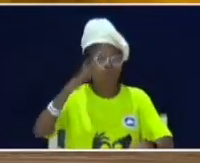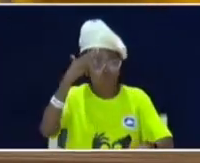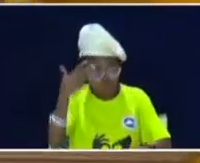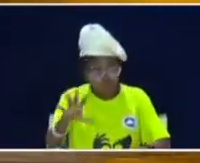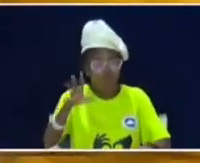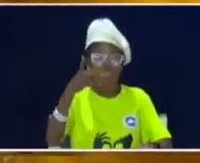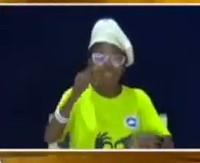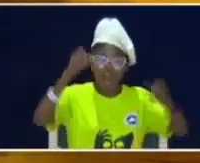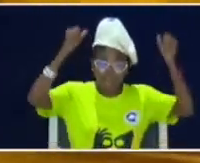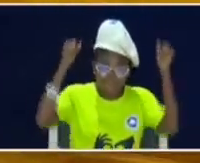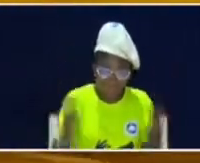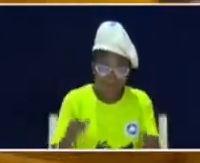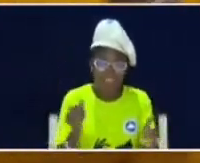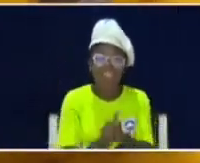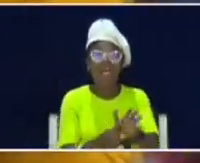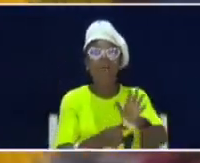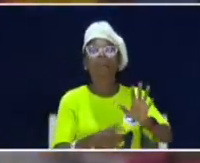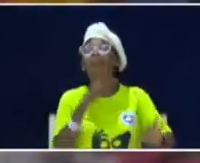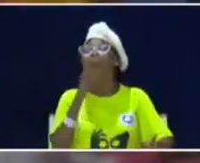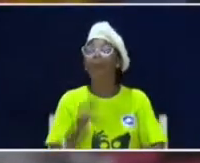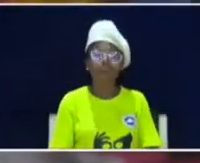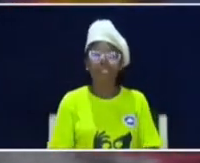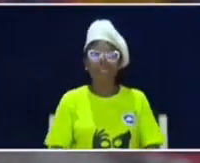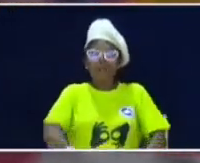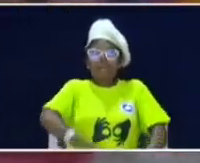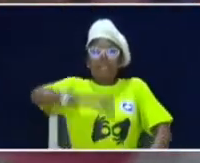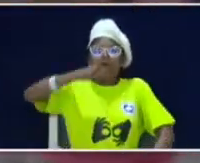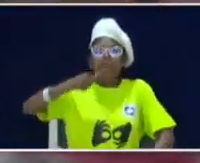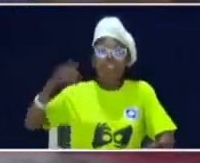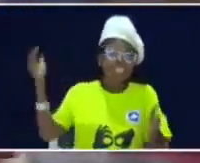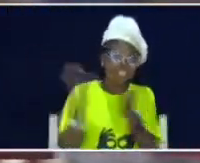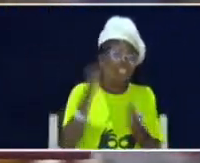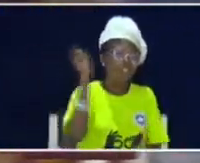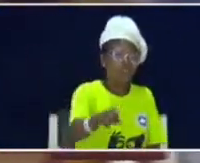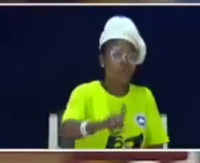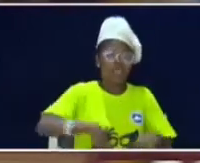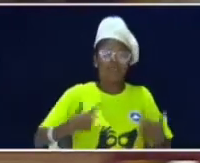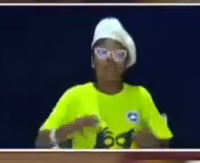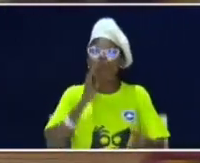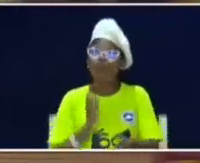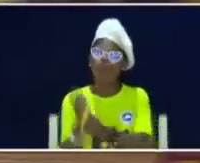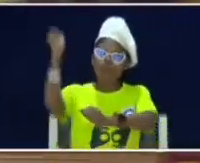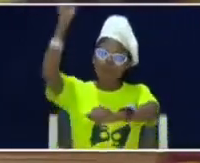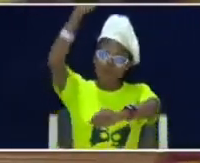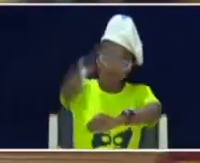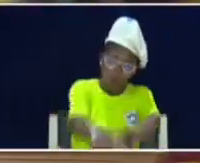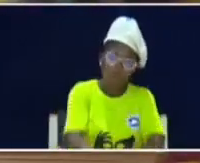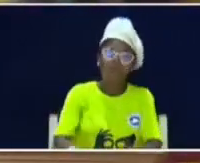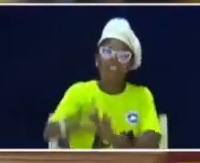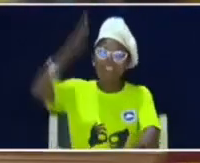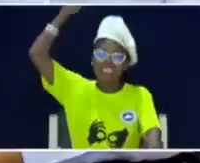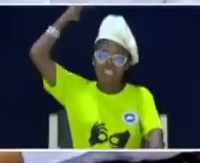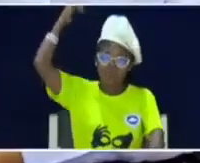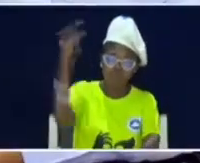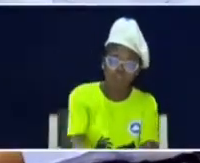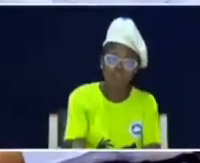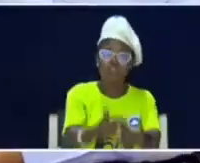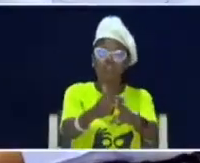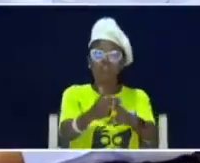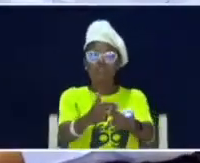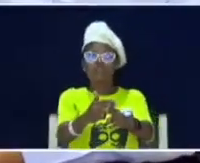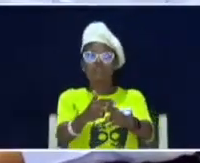have been proving themselves powerful over your life. Tonight, you overcome them in the name of Jesus.